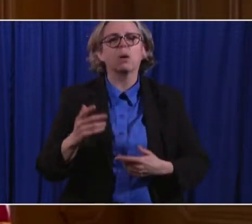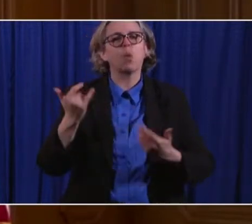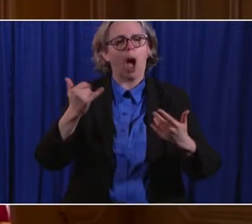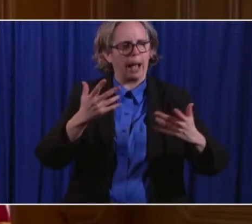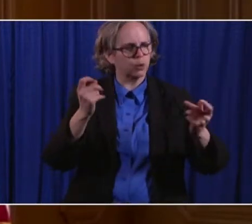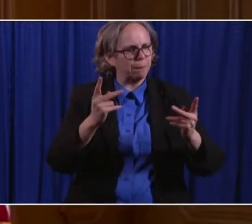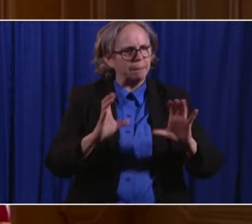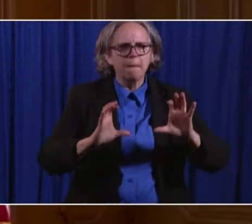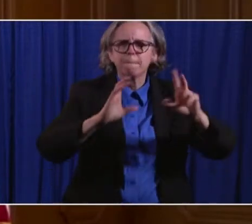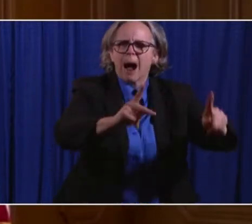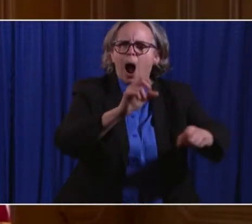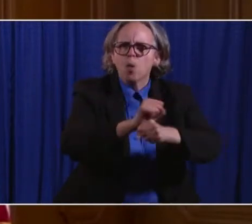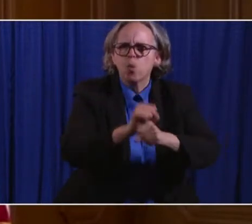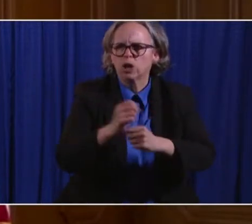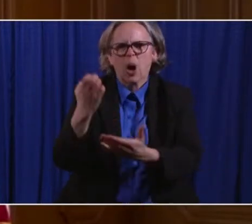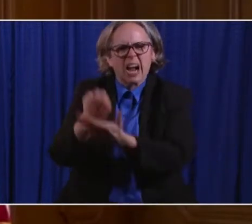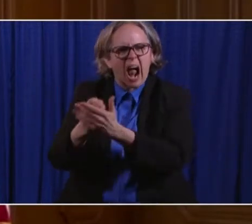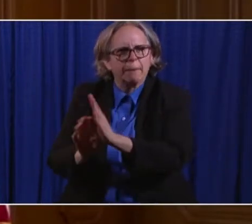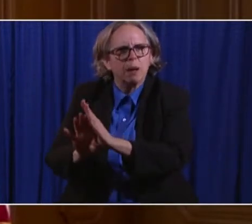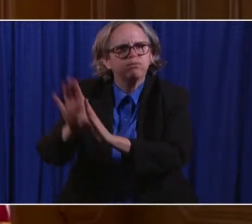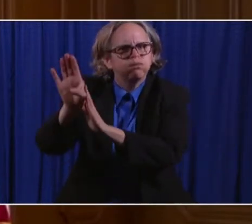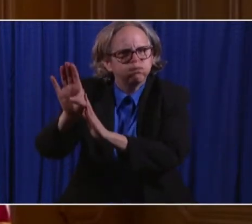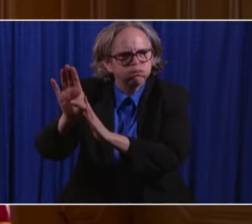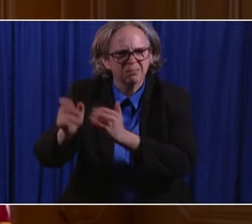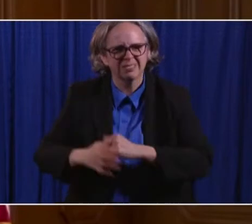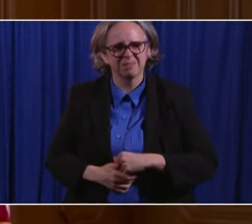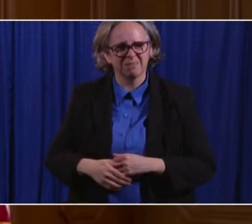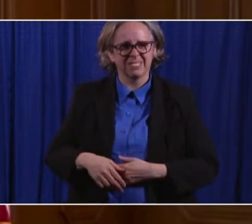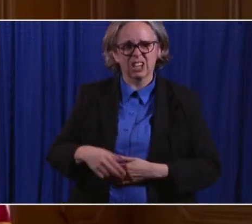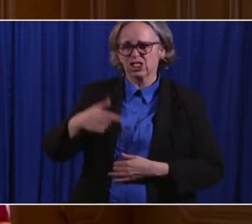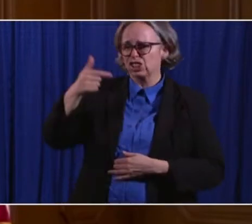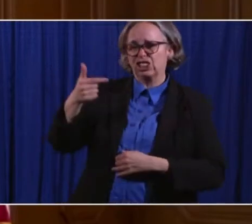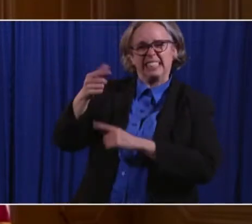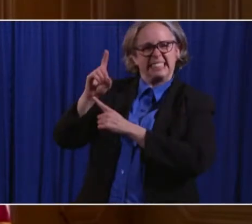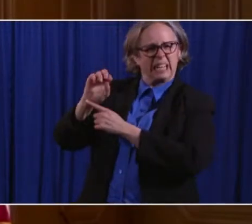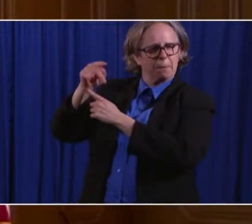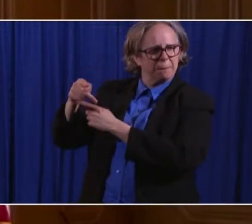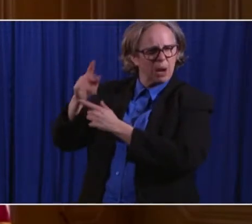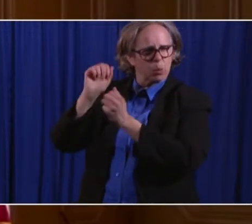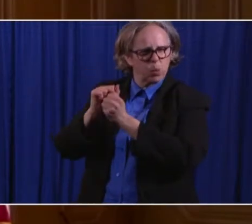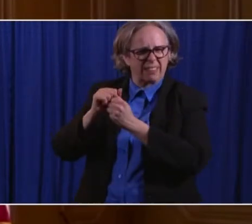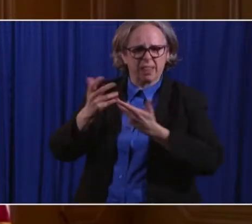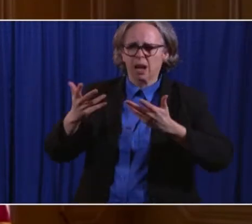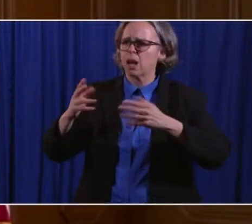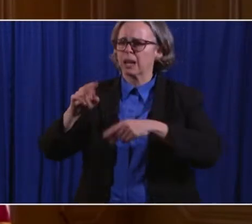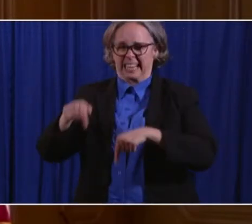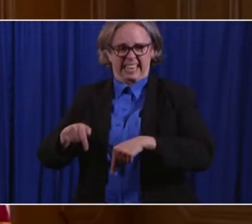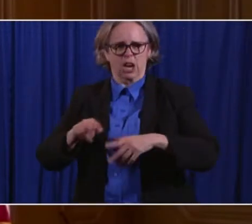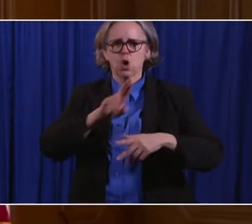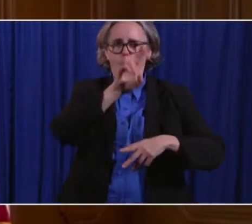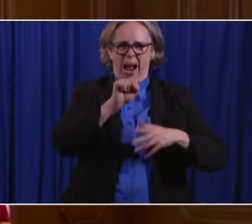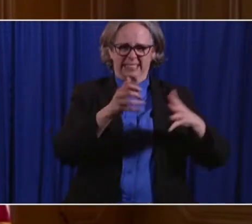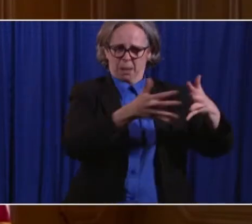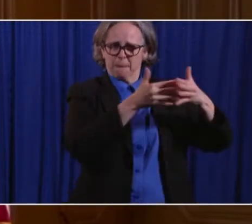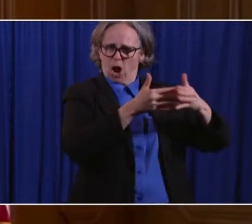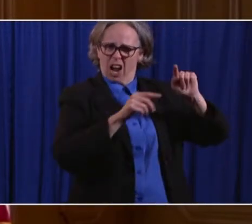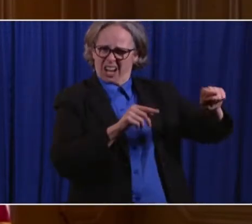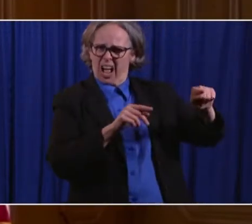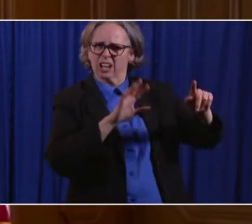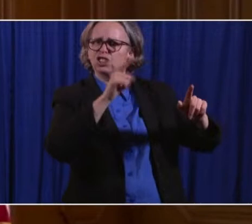the nation in the final quarter of calendar year 2020. The U.S. GDP is estimated to have grown